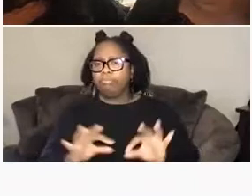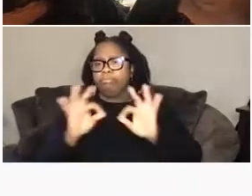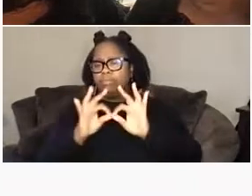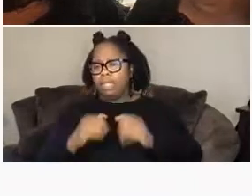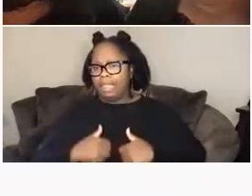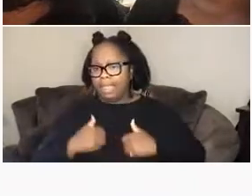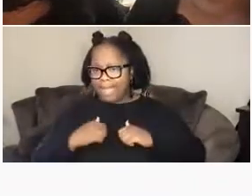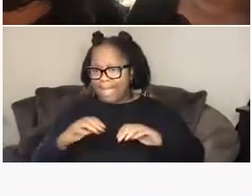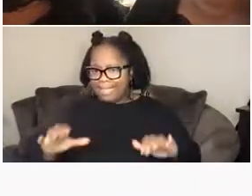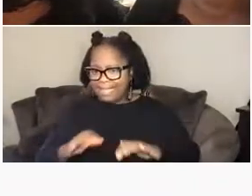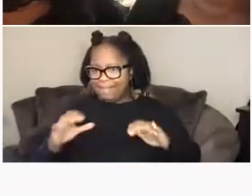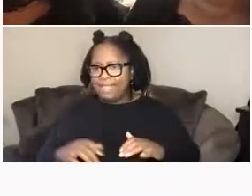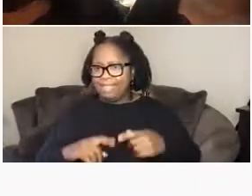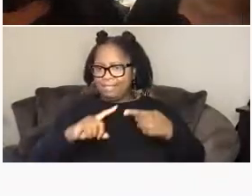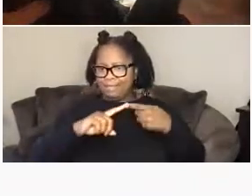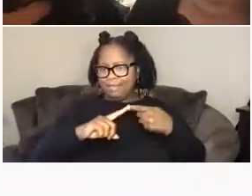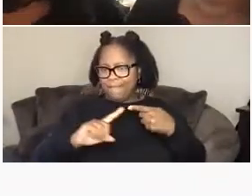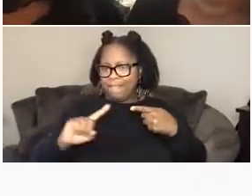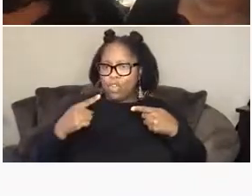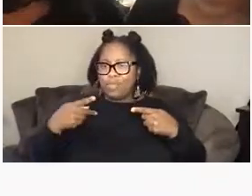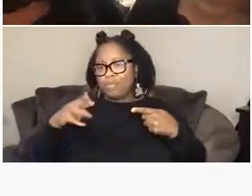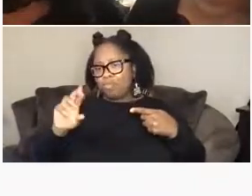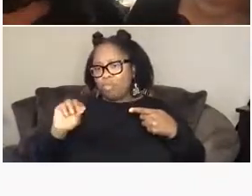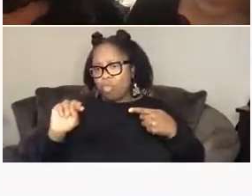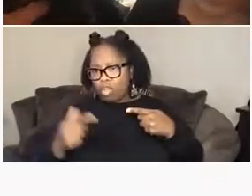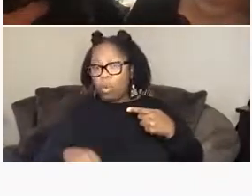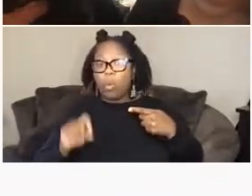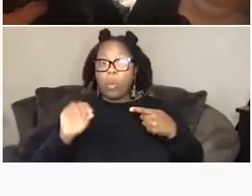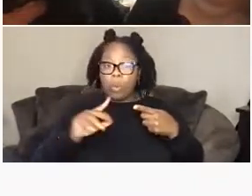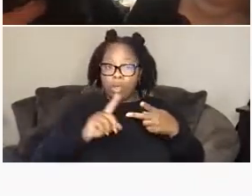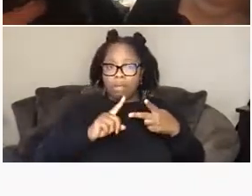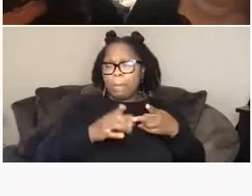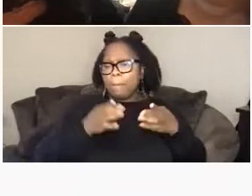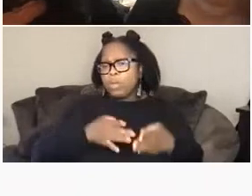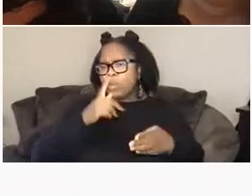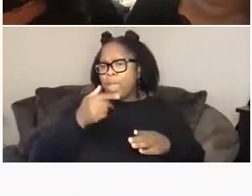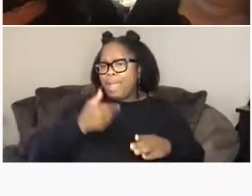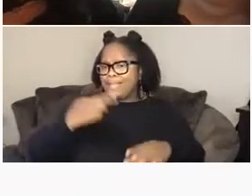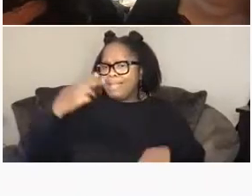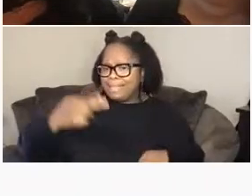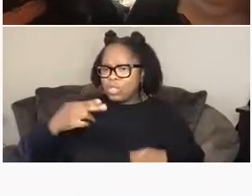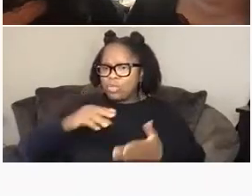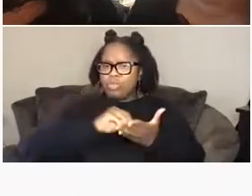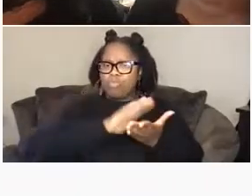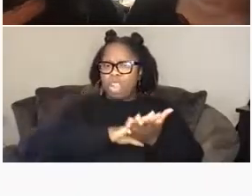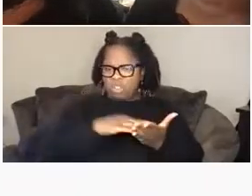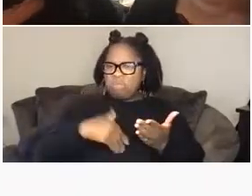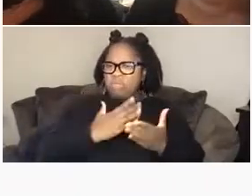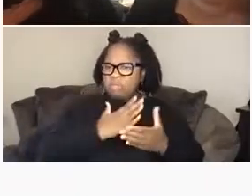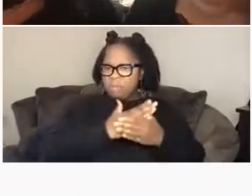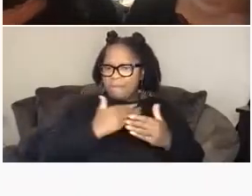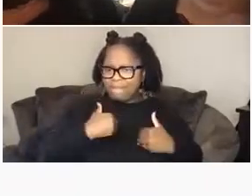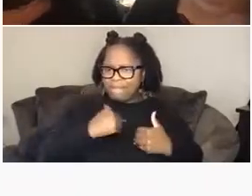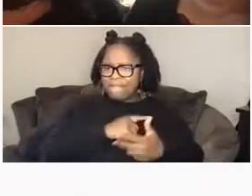what they call the first prong. Or a person who has a history or a record of such an impairment,